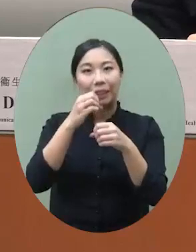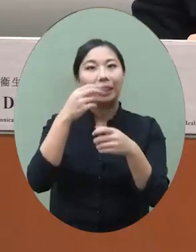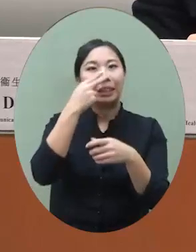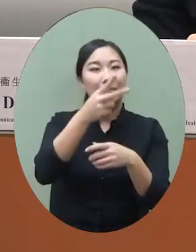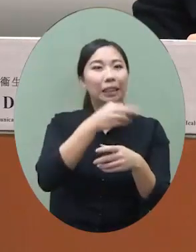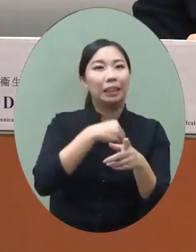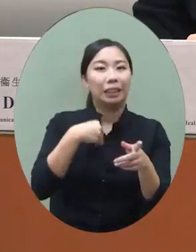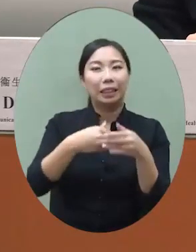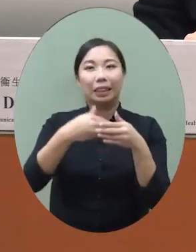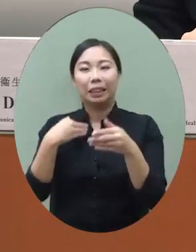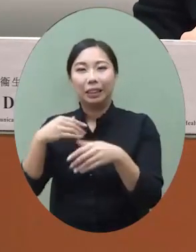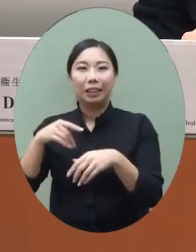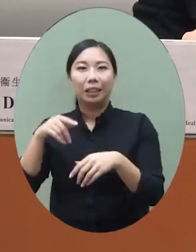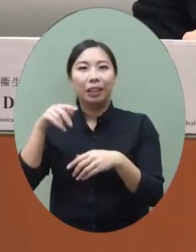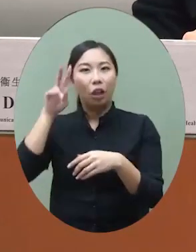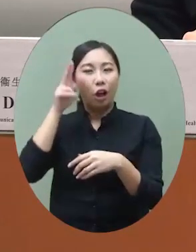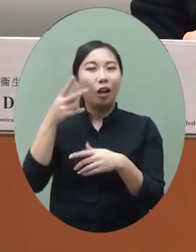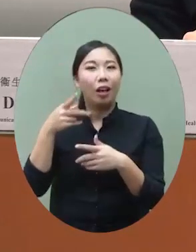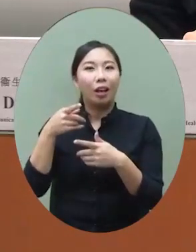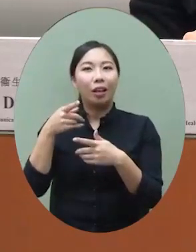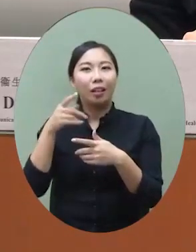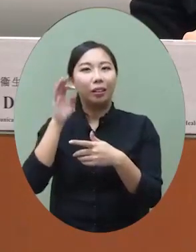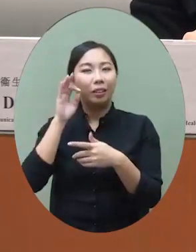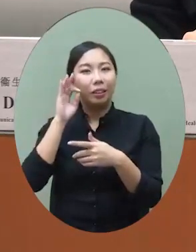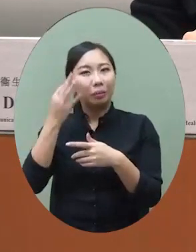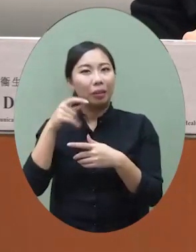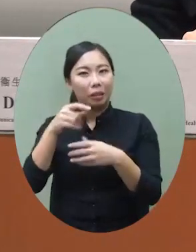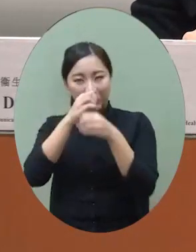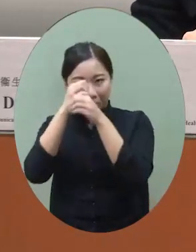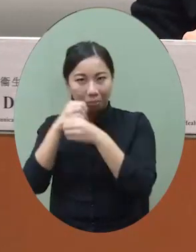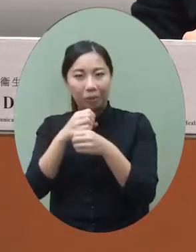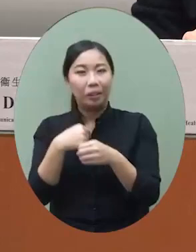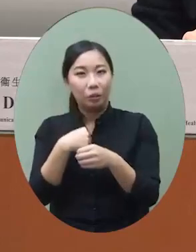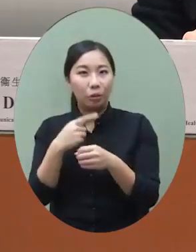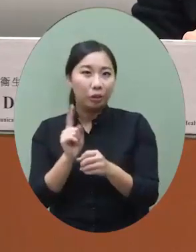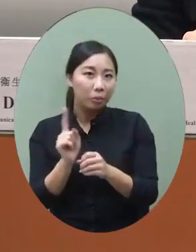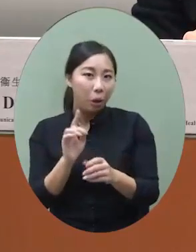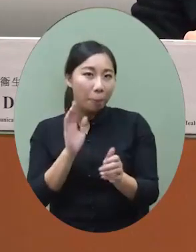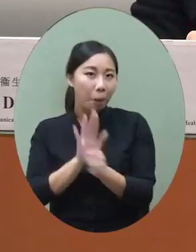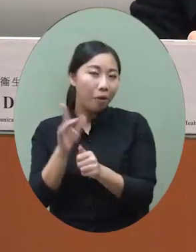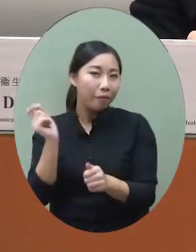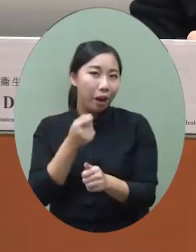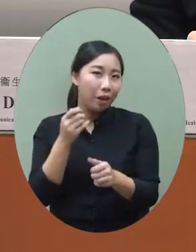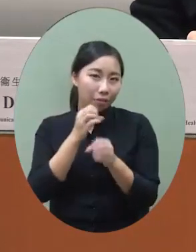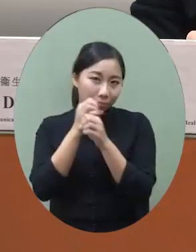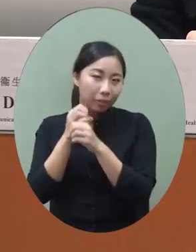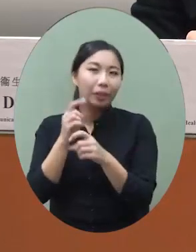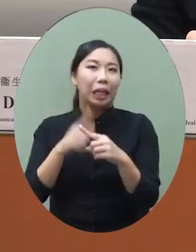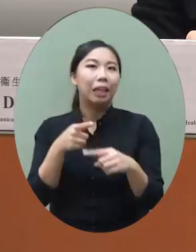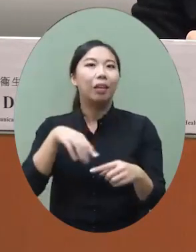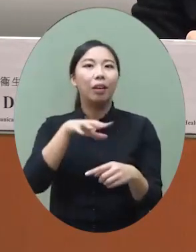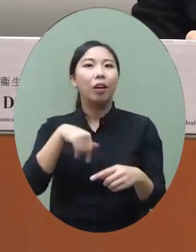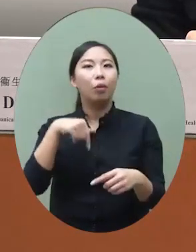provide faster tests to some day ward patients. Can you clarify who those patients will be and who will be given the quicker